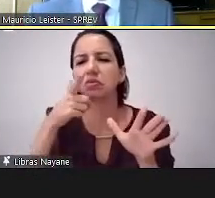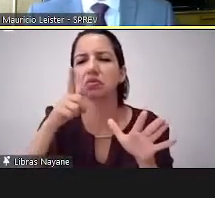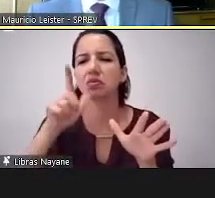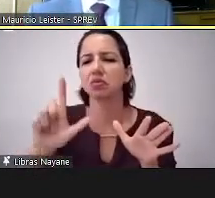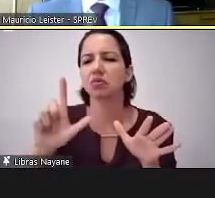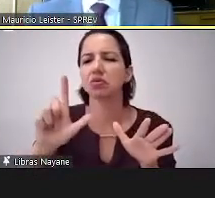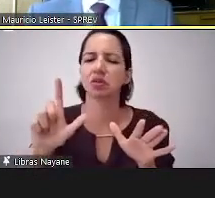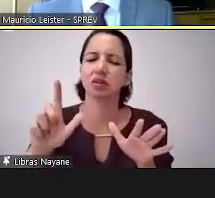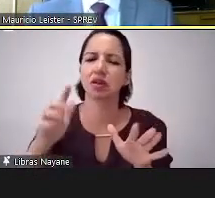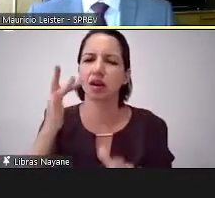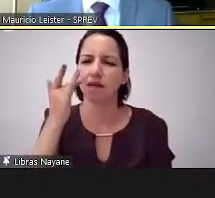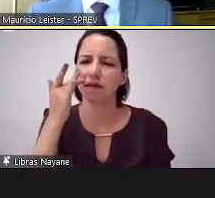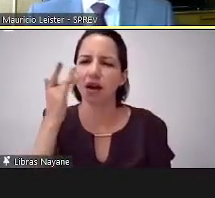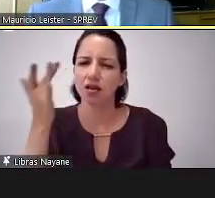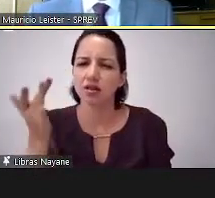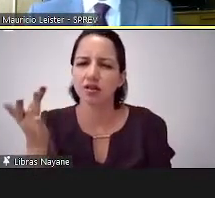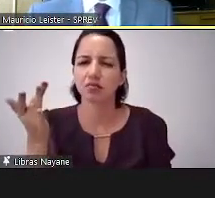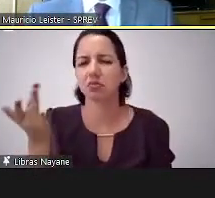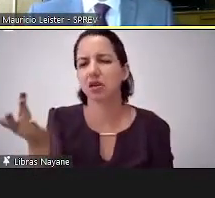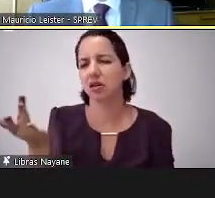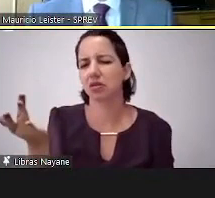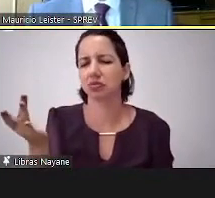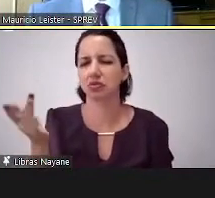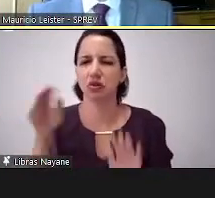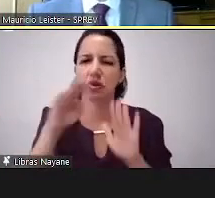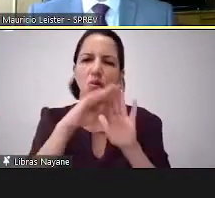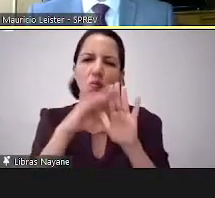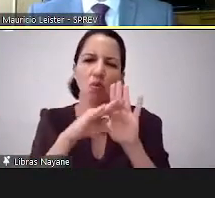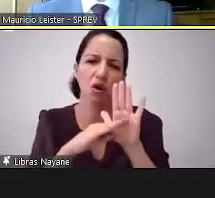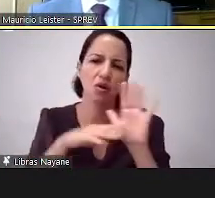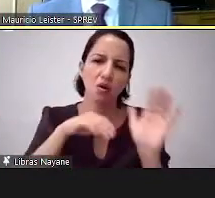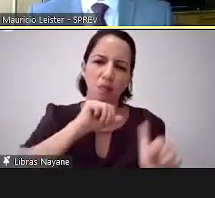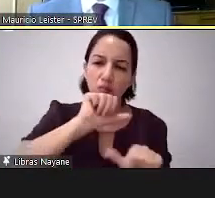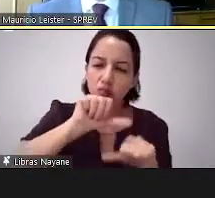more able to be